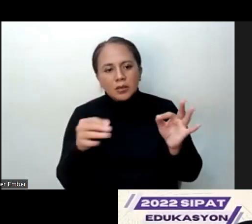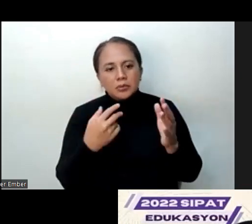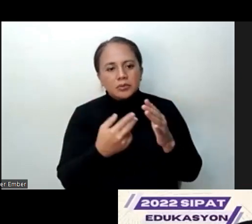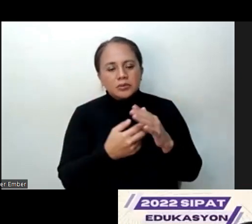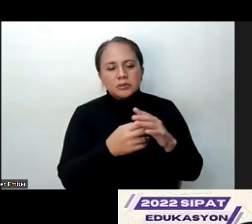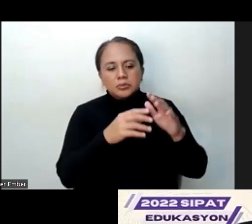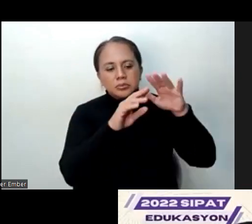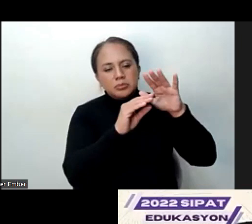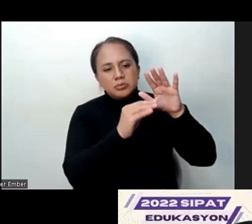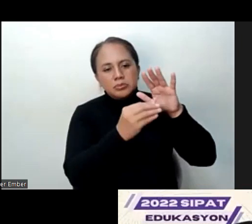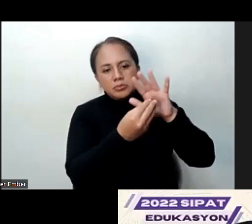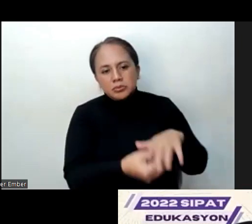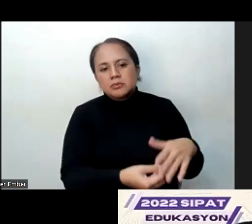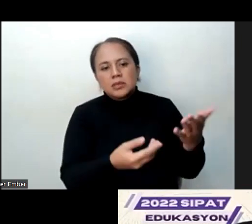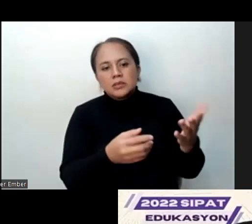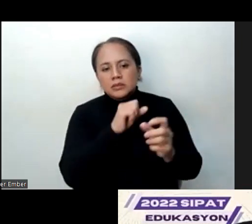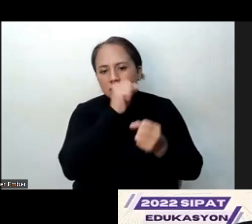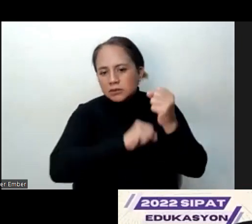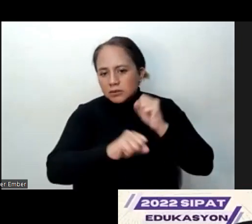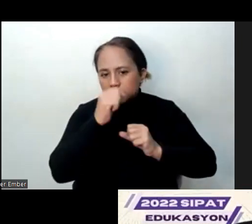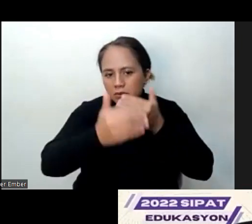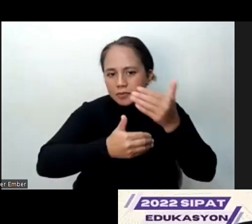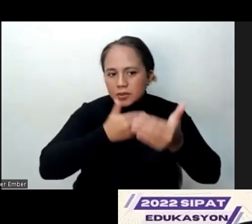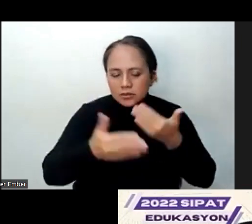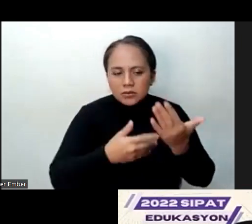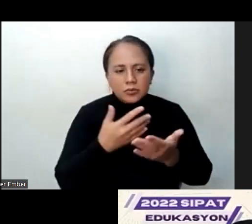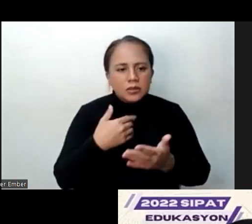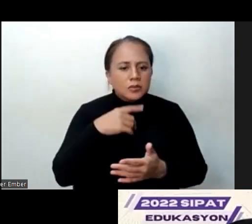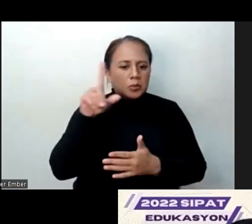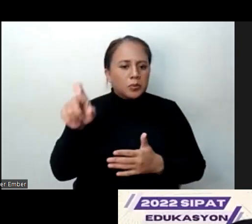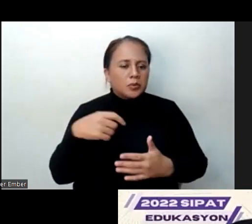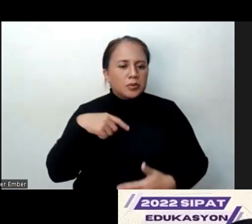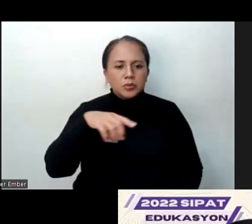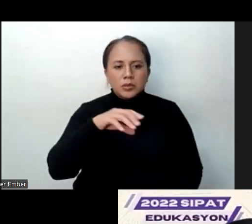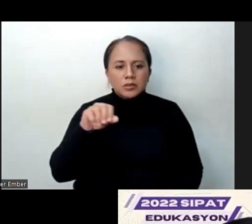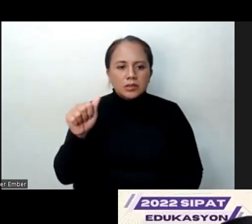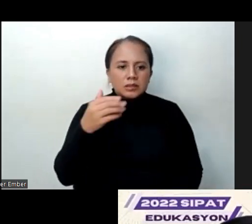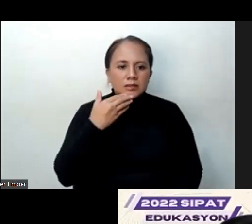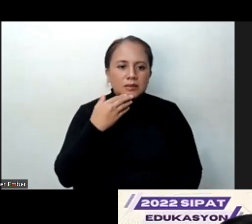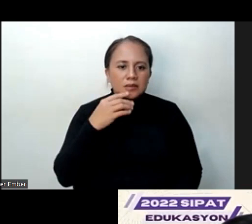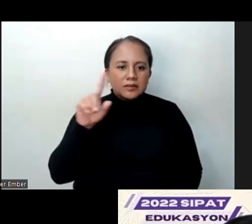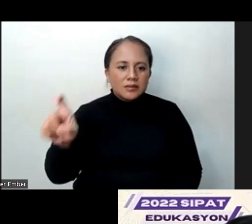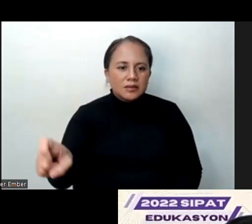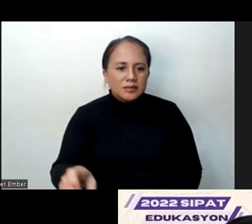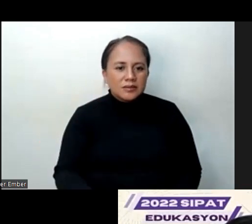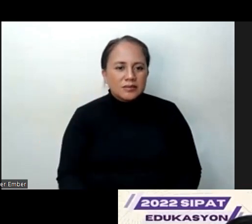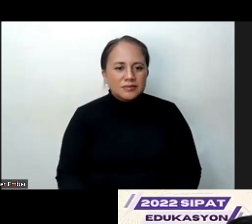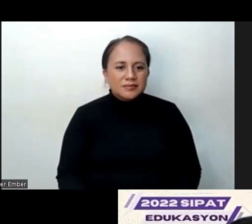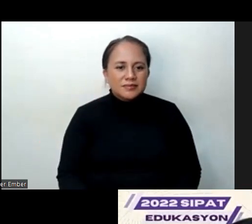undermine scientific processes, no? We have a question on Q&A. Salamat sa nagtanong. Magtanong pa